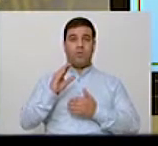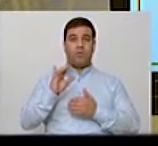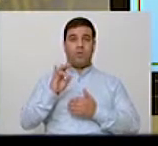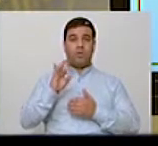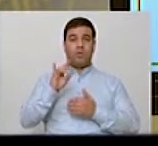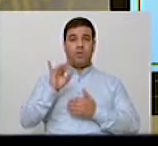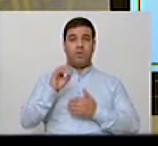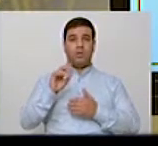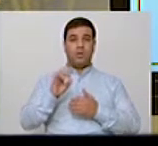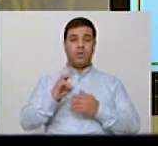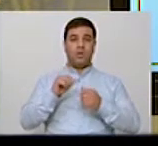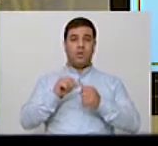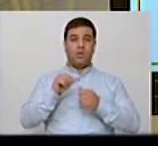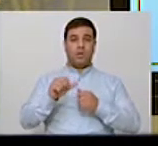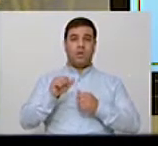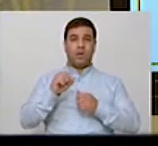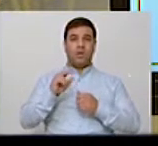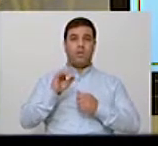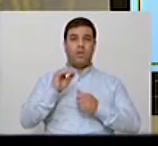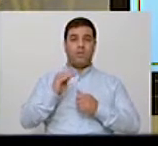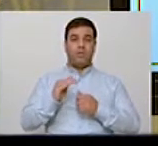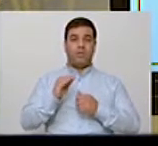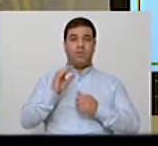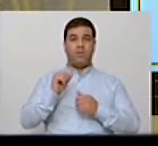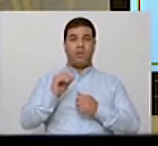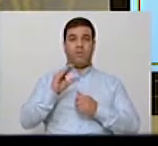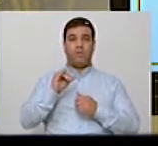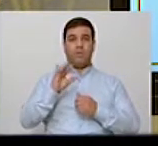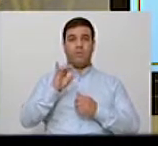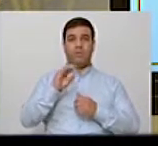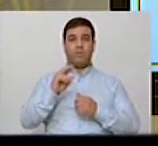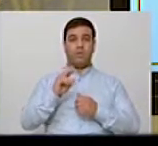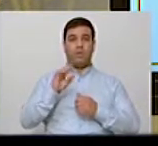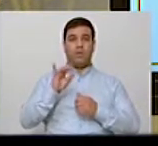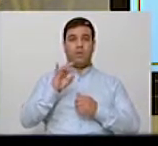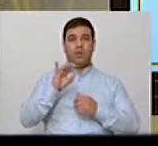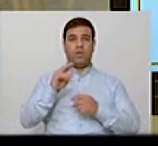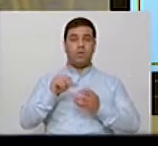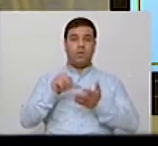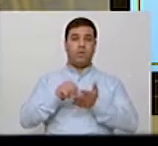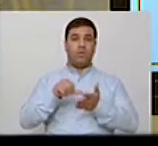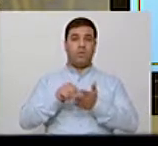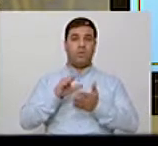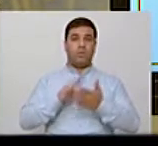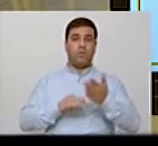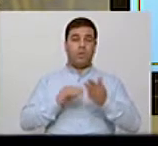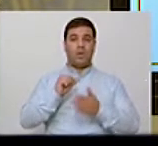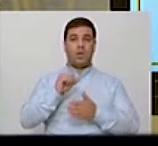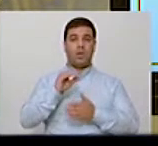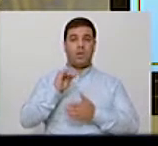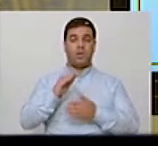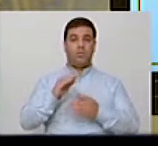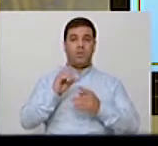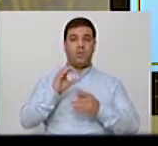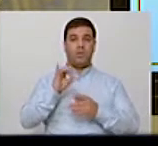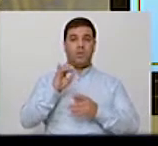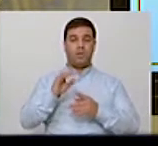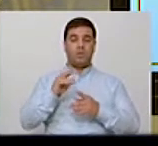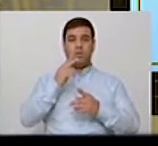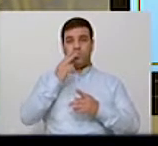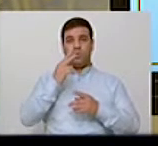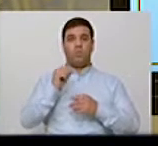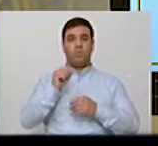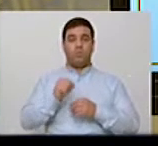fotolizdan tashqari ADF va fosfatdan kislorod ishtirokisiz ATF sintezlashi ham